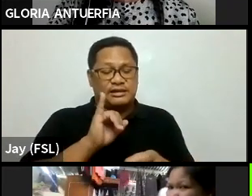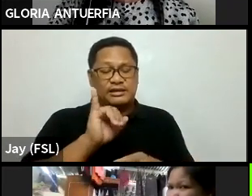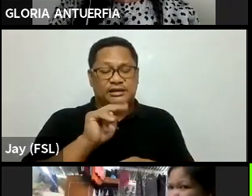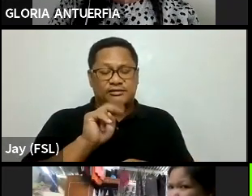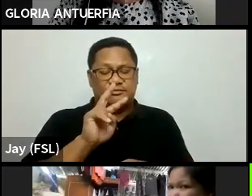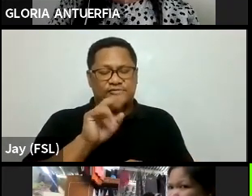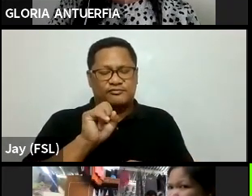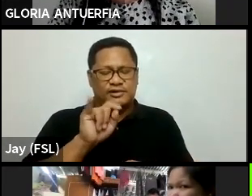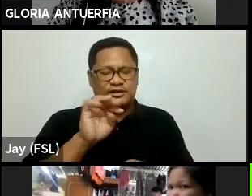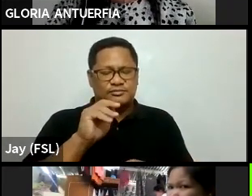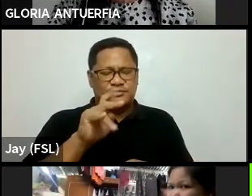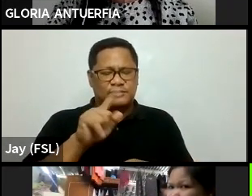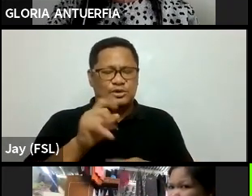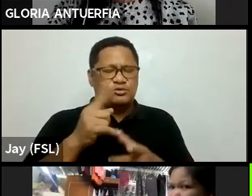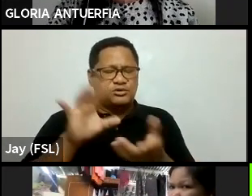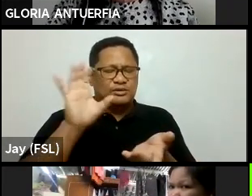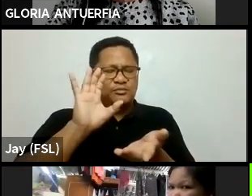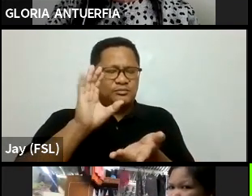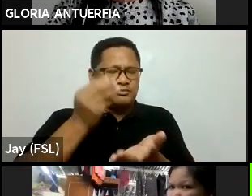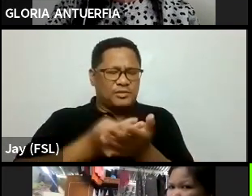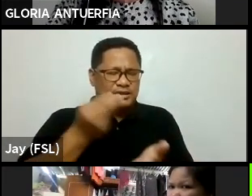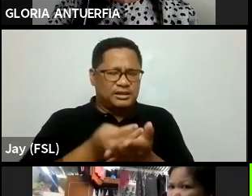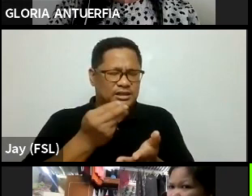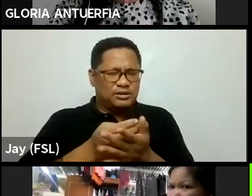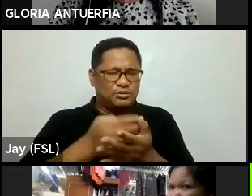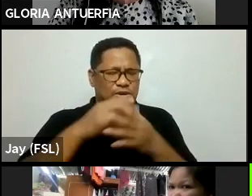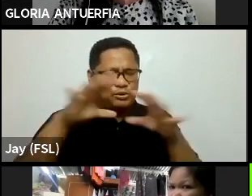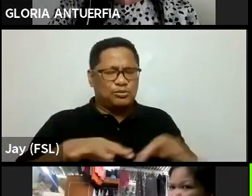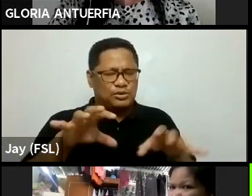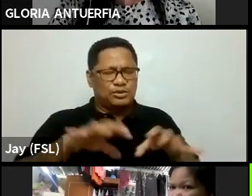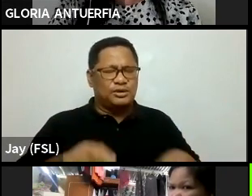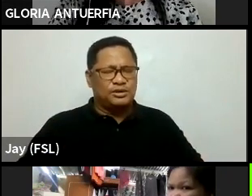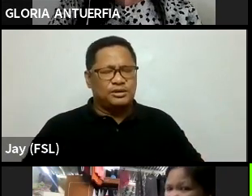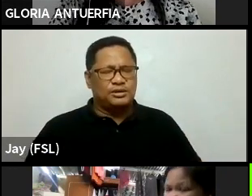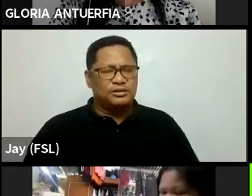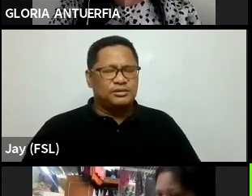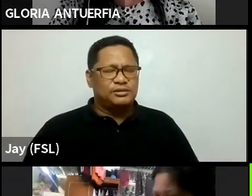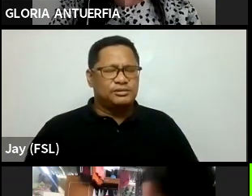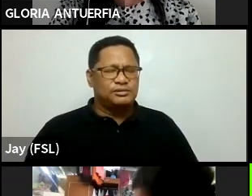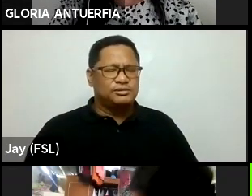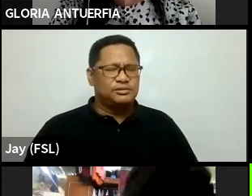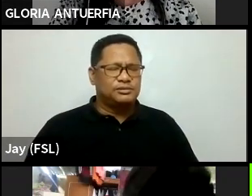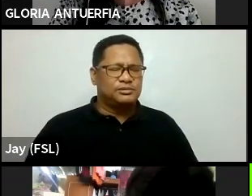will work for you. But right now, ang topic natin is business. So I'm glad that